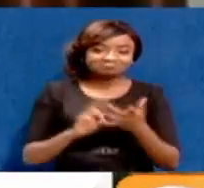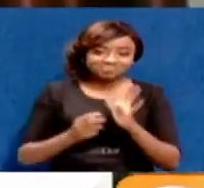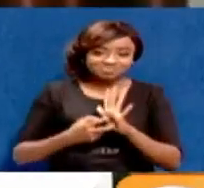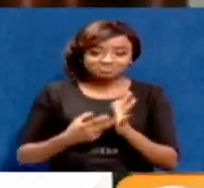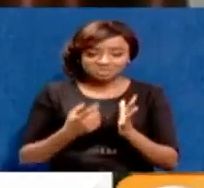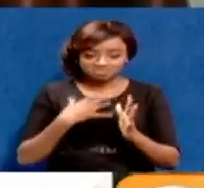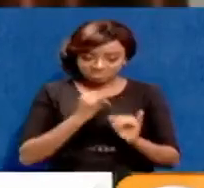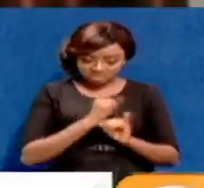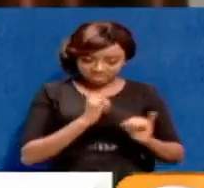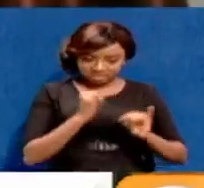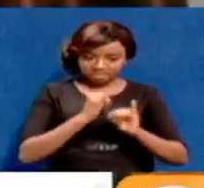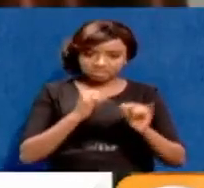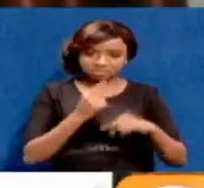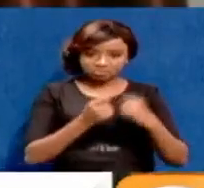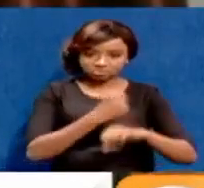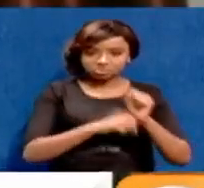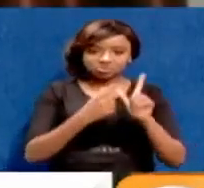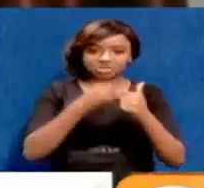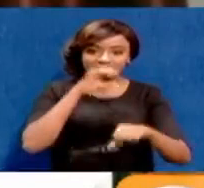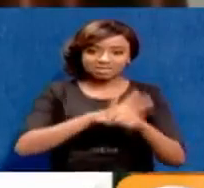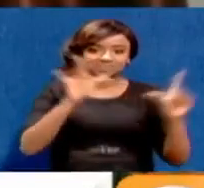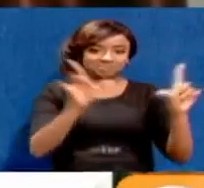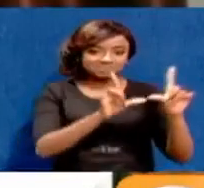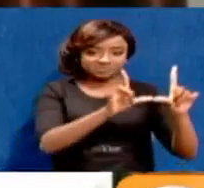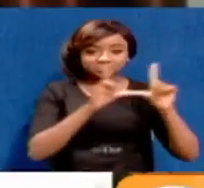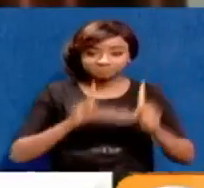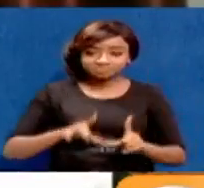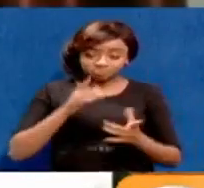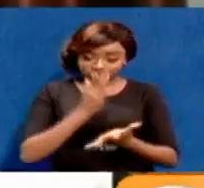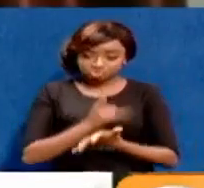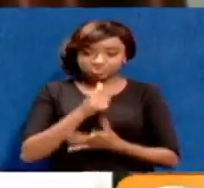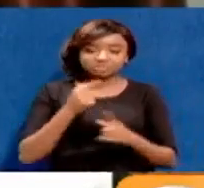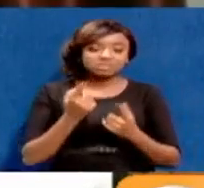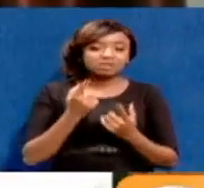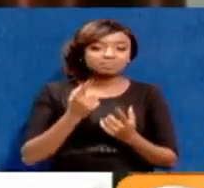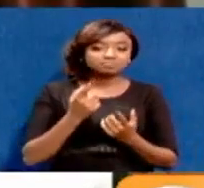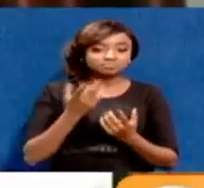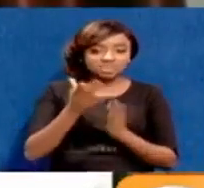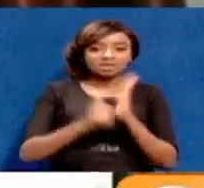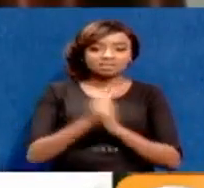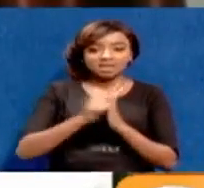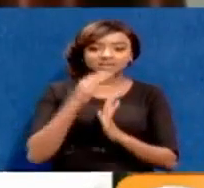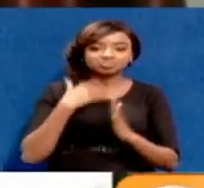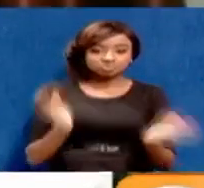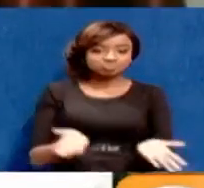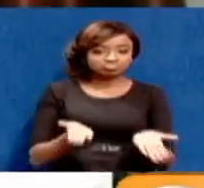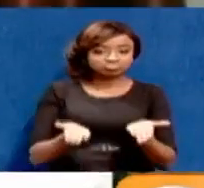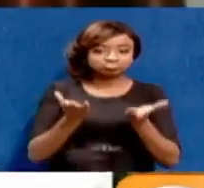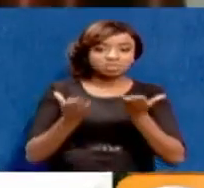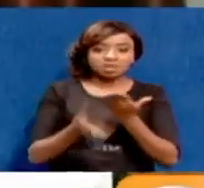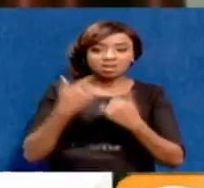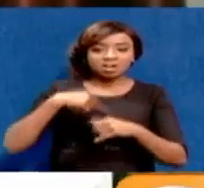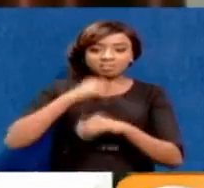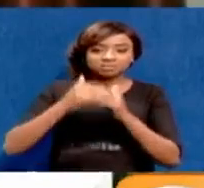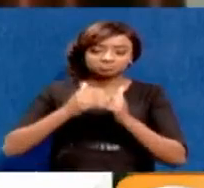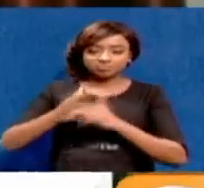the NCIC clear so that I can get that certificate. That is the kind of improvements we want to make within our act to enable us to move forward,